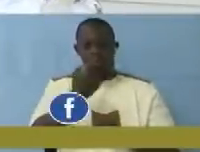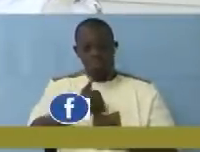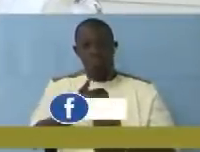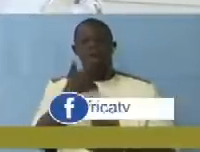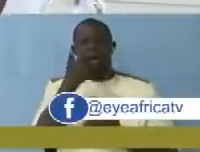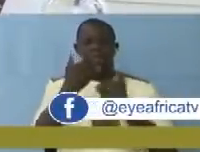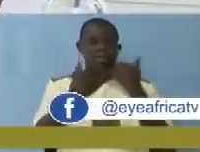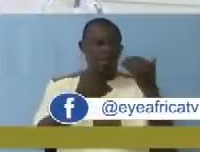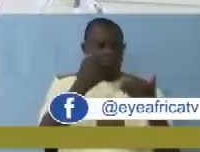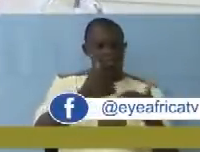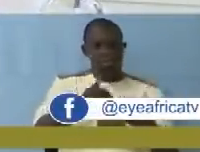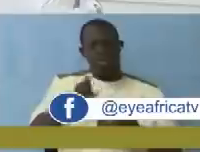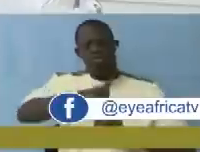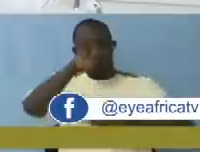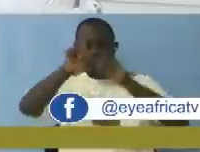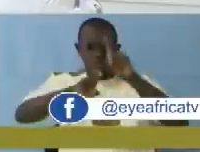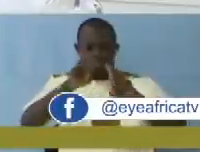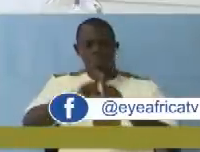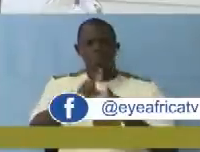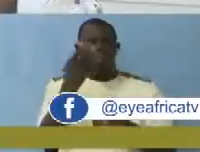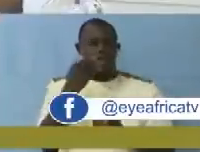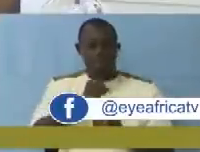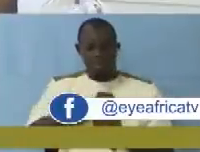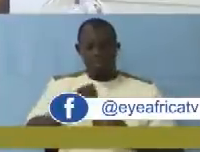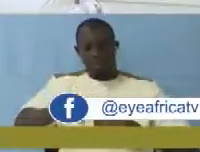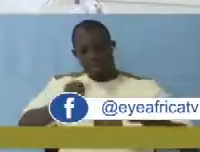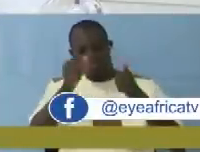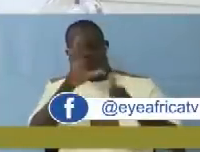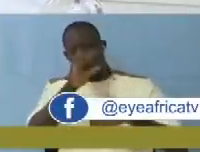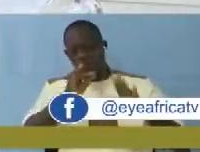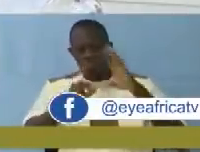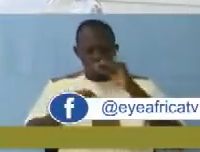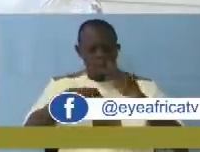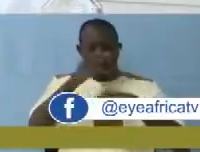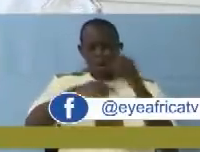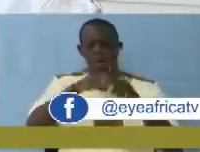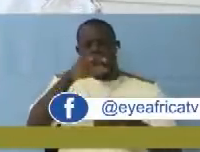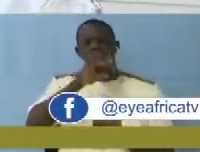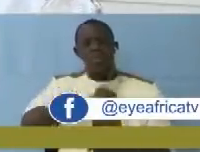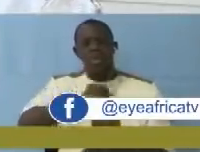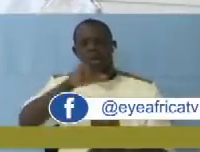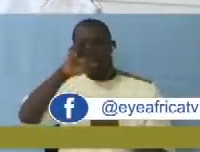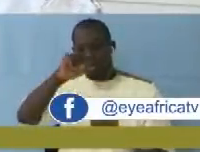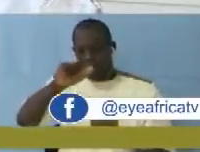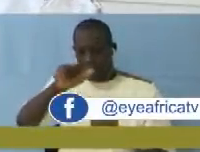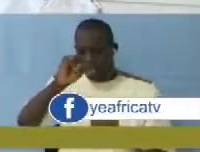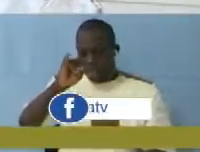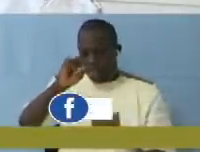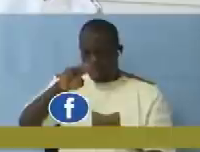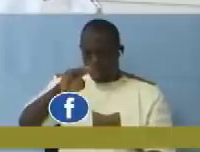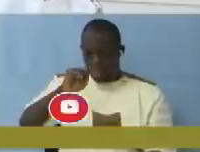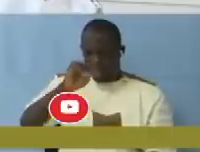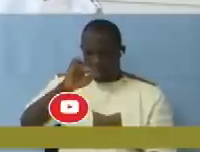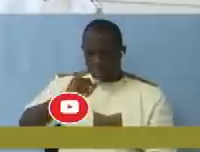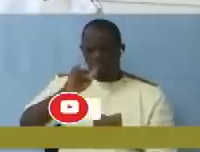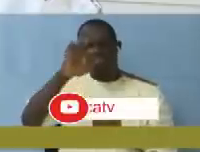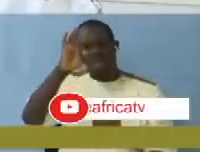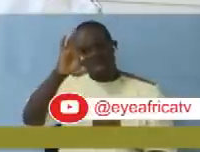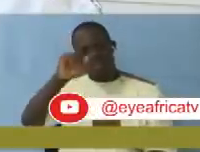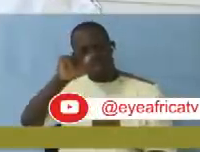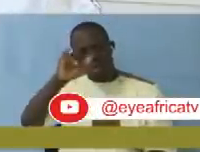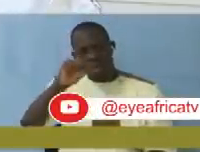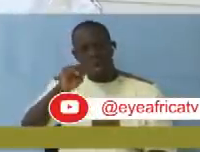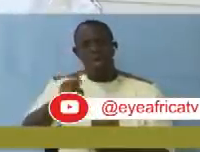was addressing, talking about Mr. Sinifai, I believe. Bila Sinifai la kumofo. They were asking about you because of